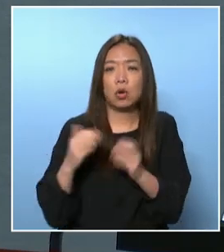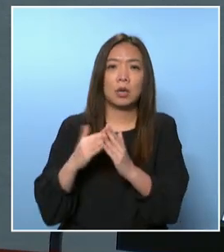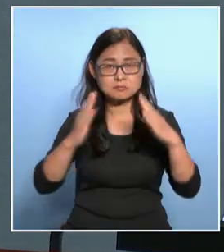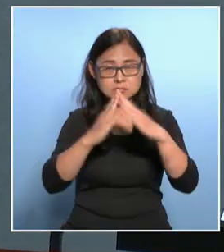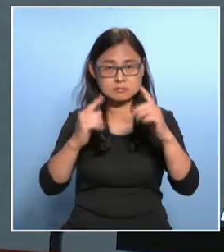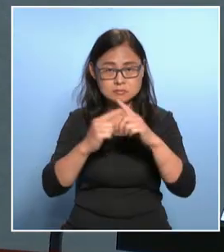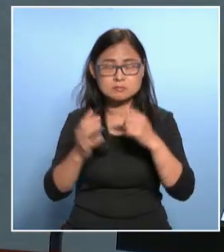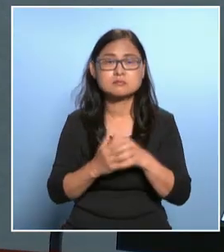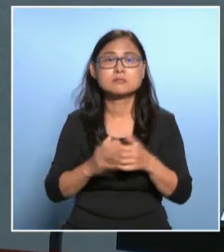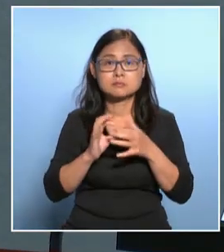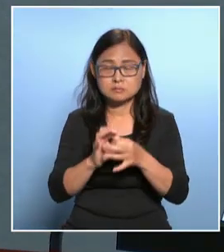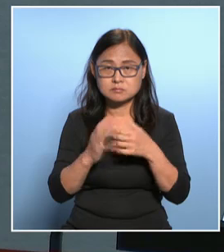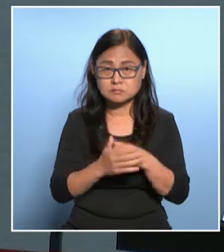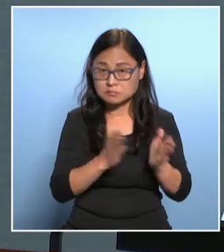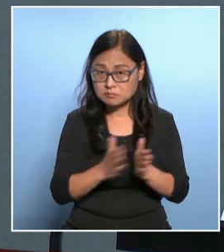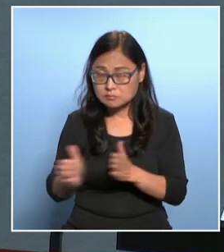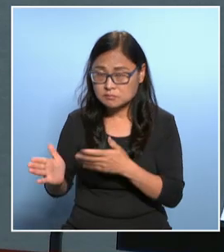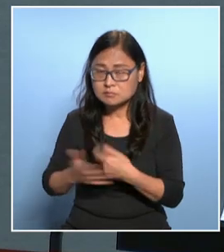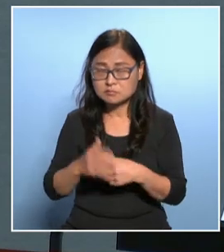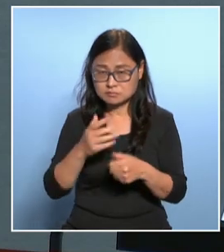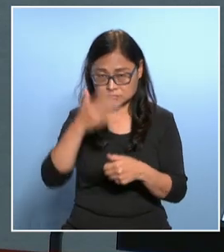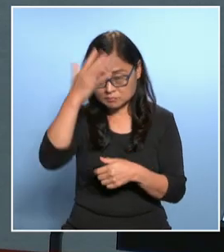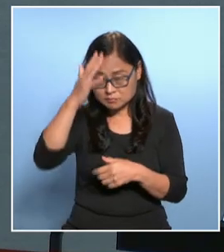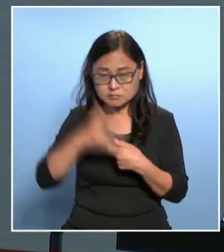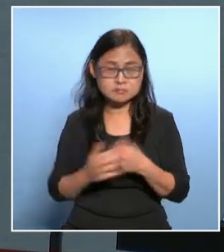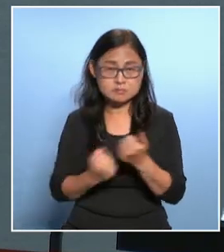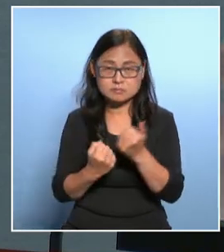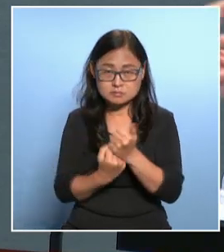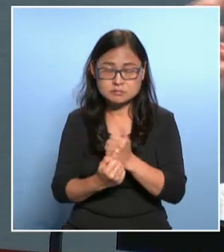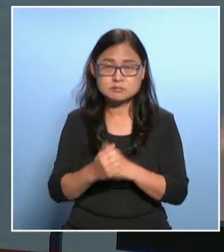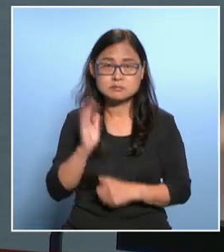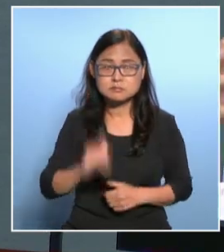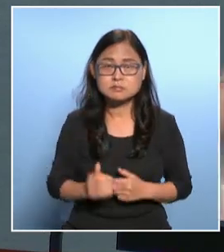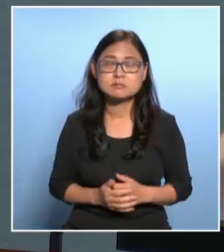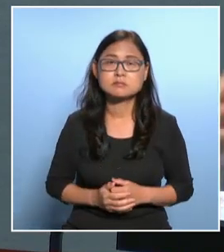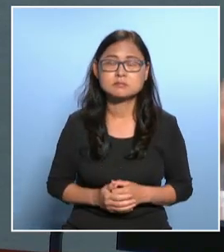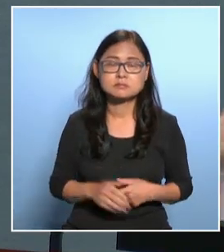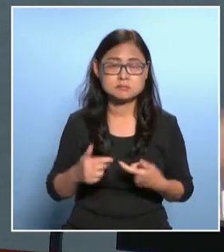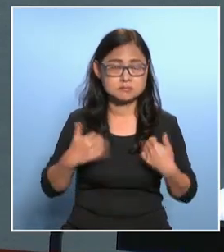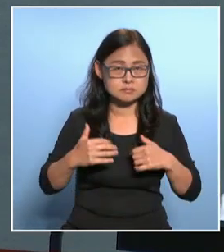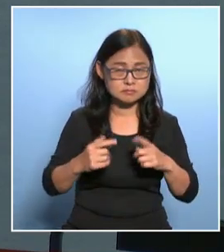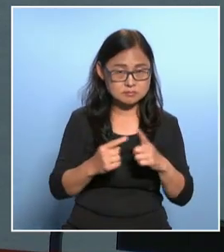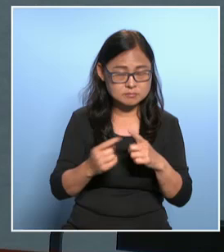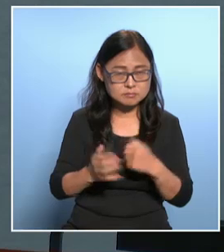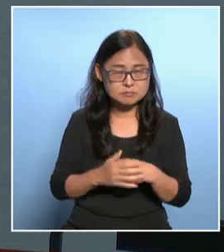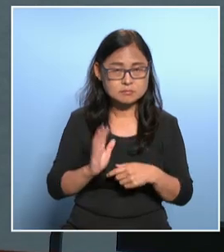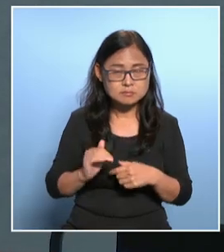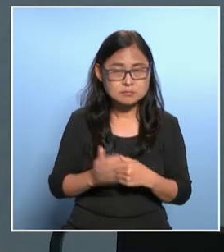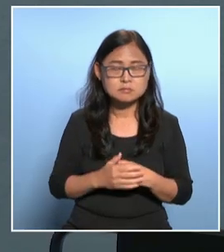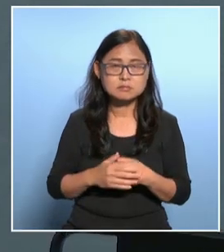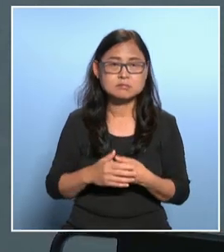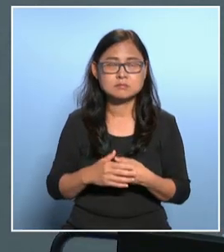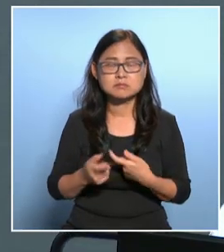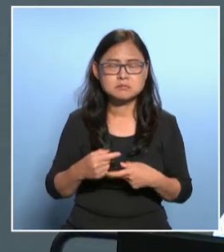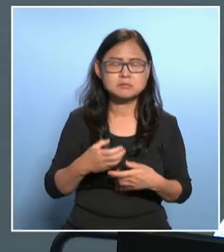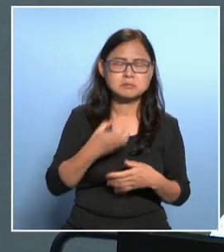How can you make sure that the family members will become aware of these arrangements and give the support